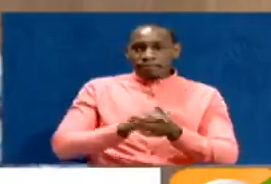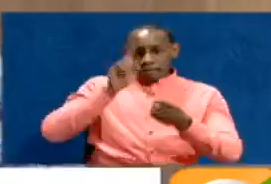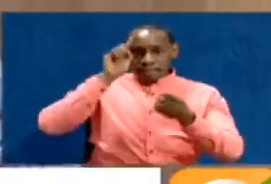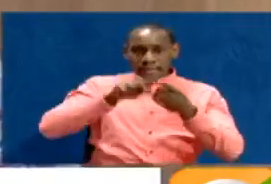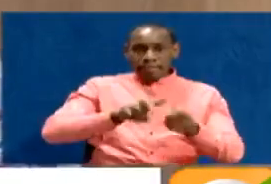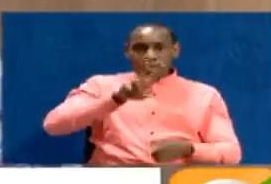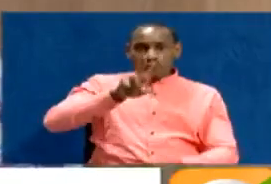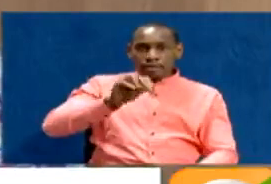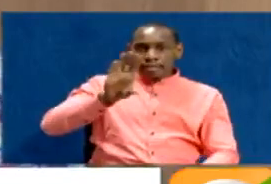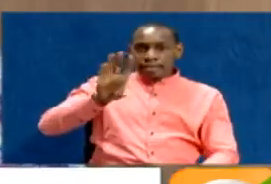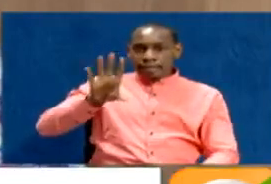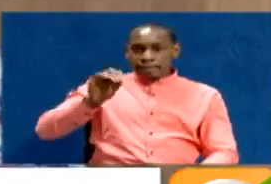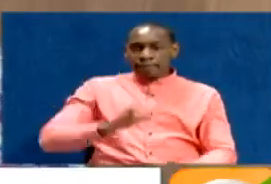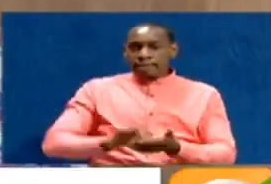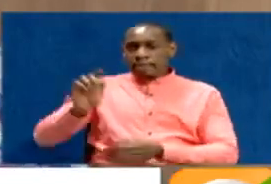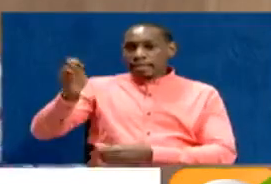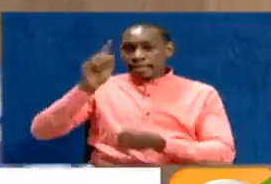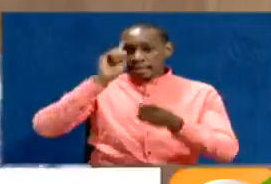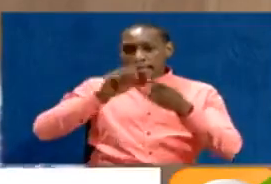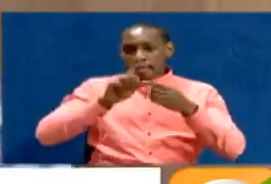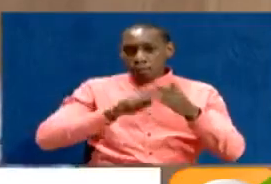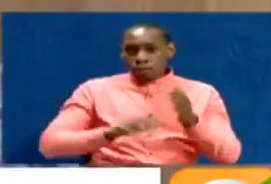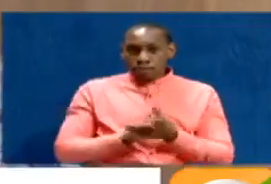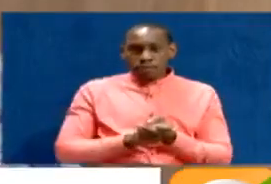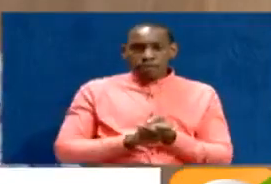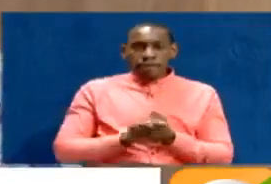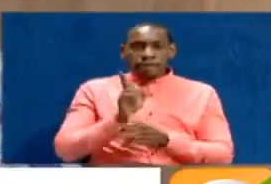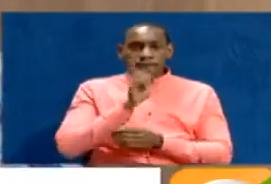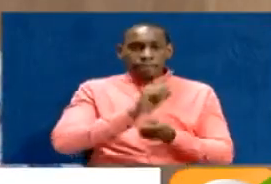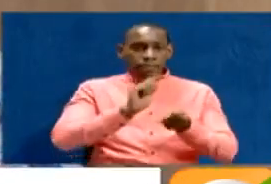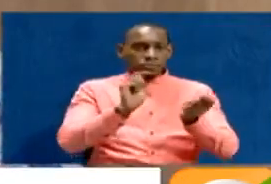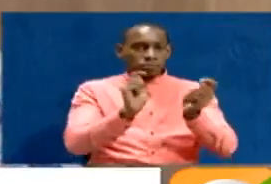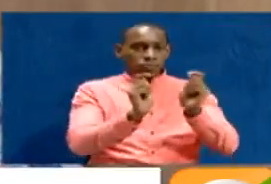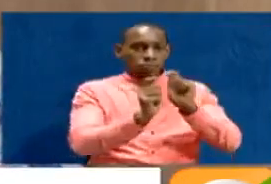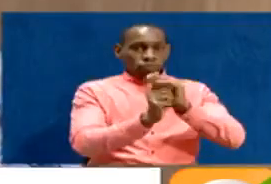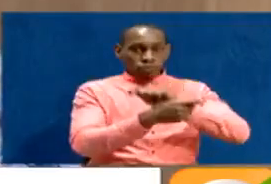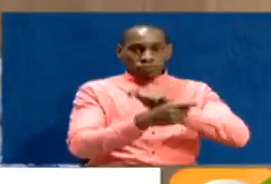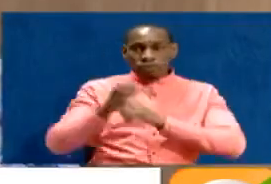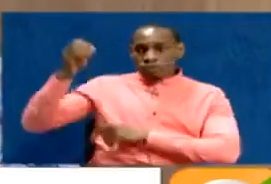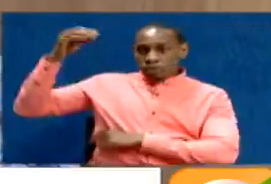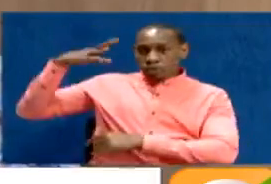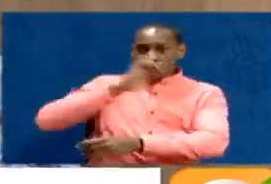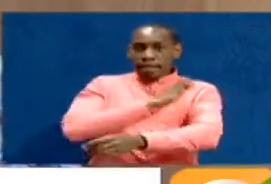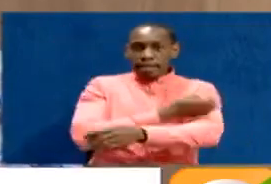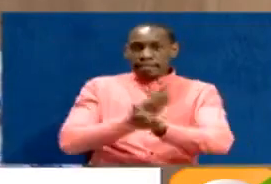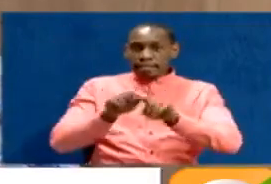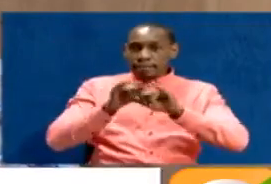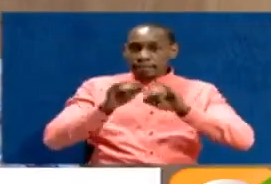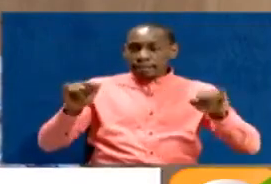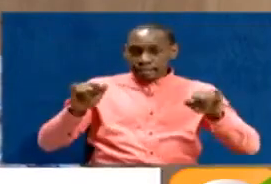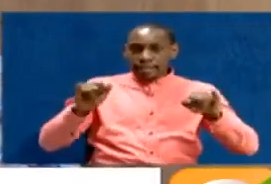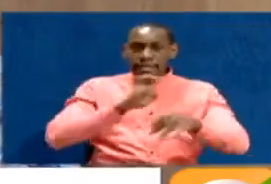2050 target, Kenya intends to complete its transition to renewable energy, and clean